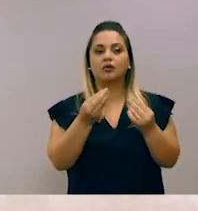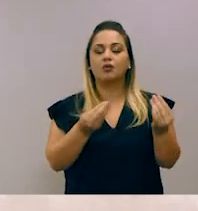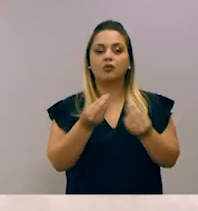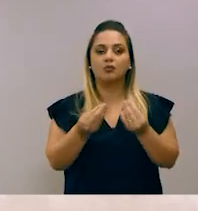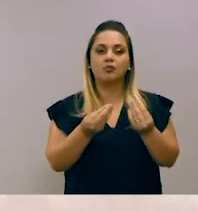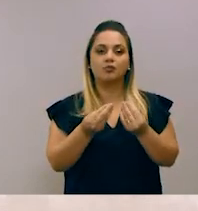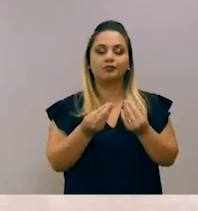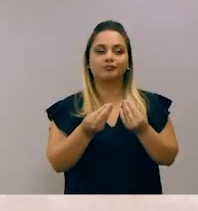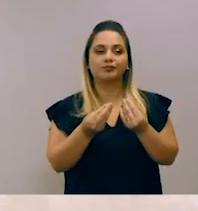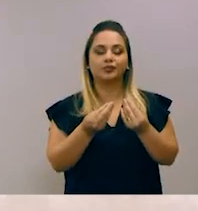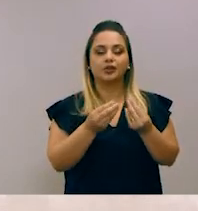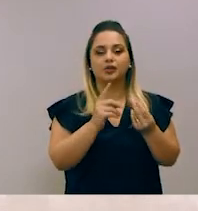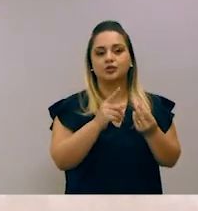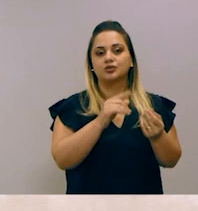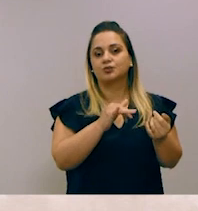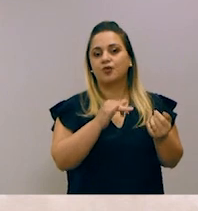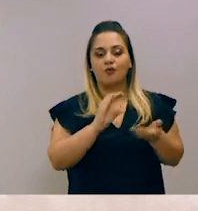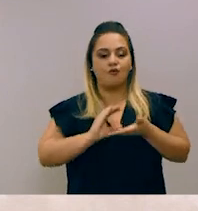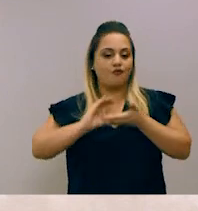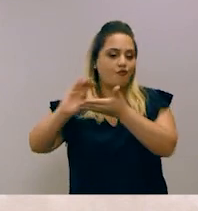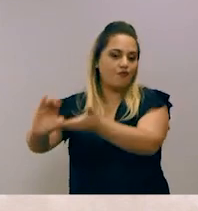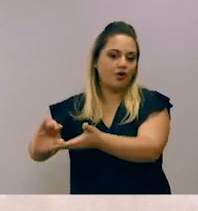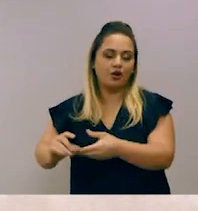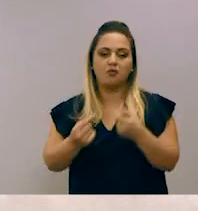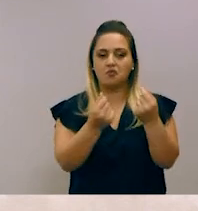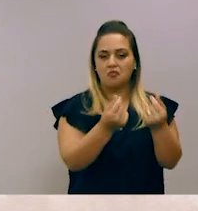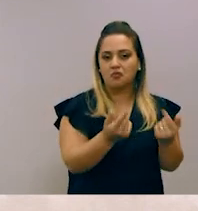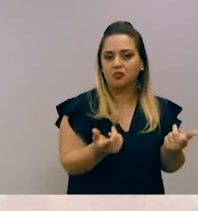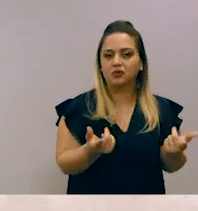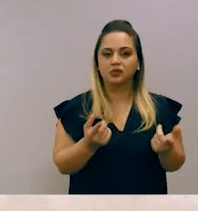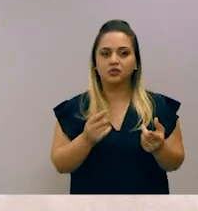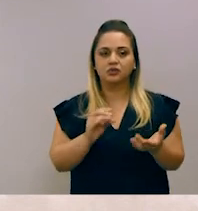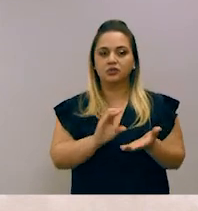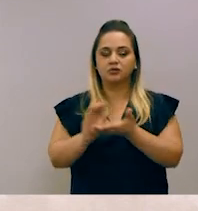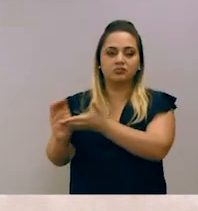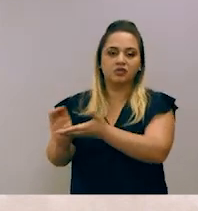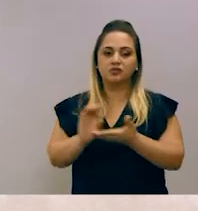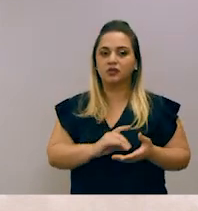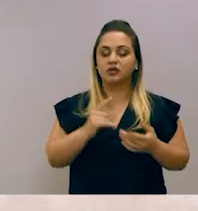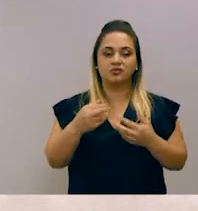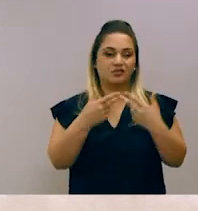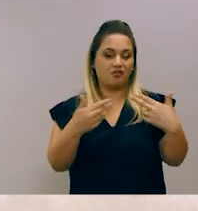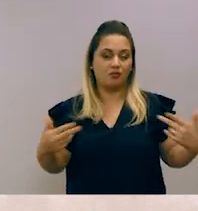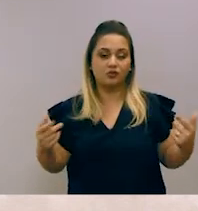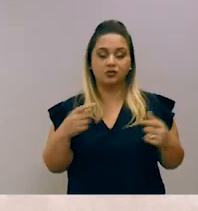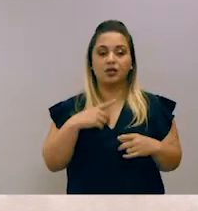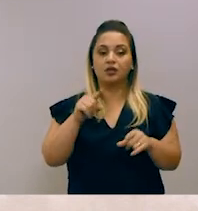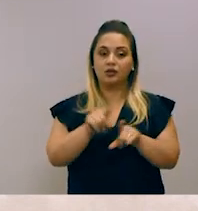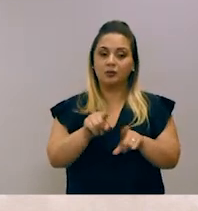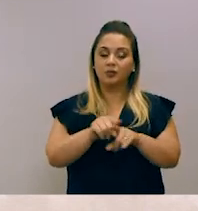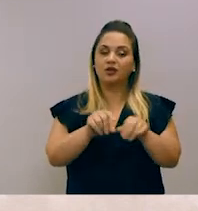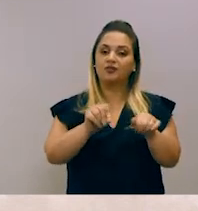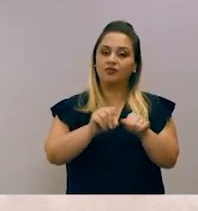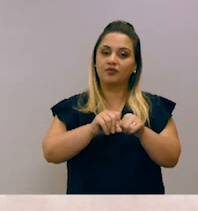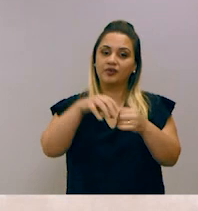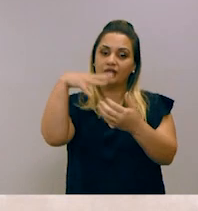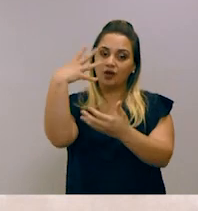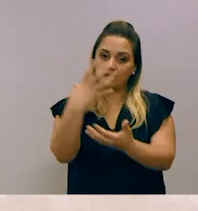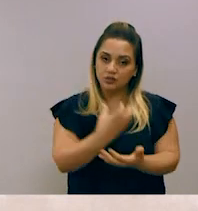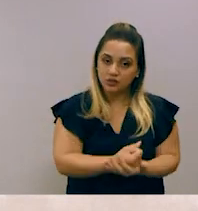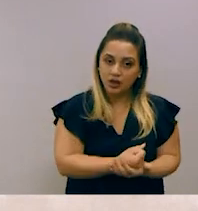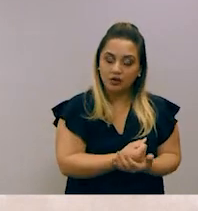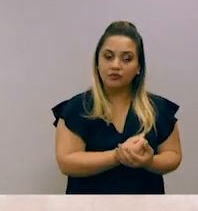loss happened. The statements of money transfer, it does the upload to the